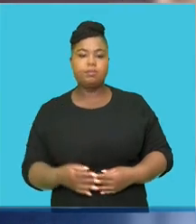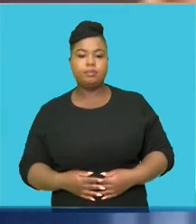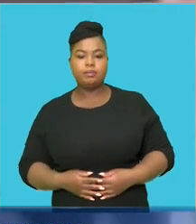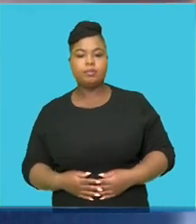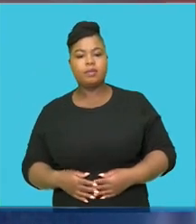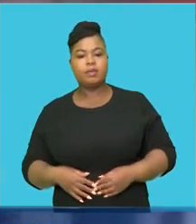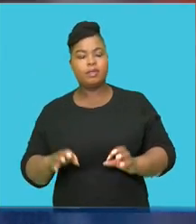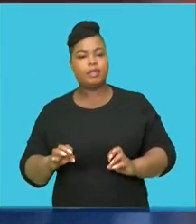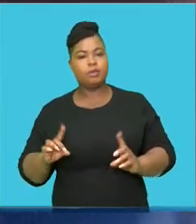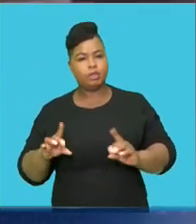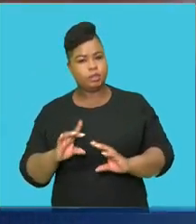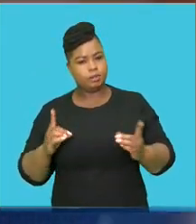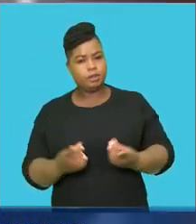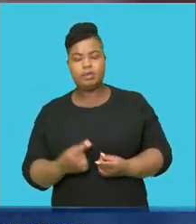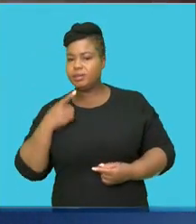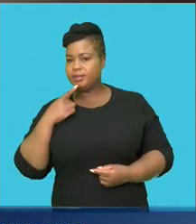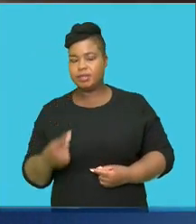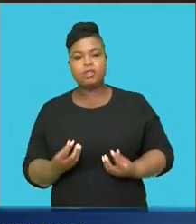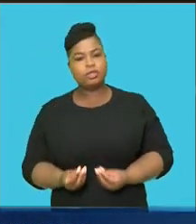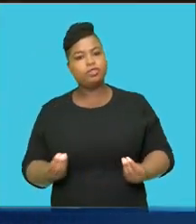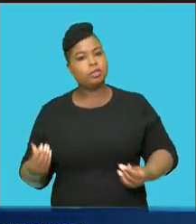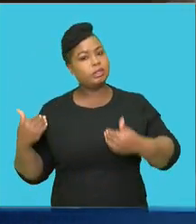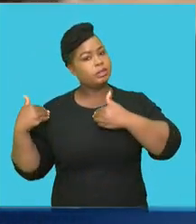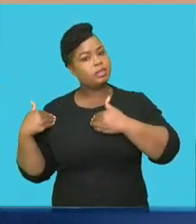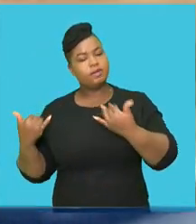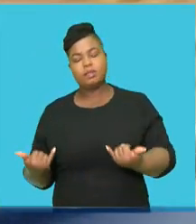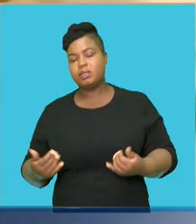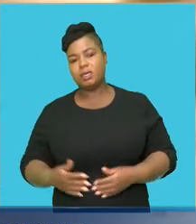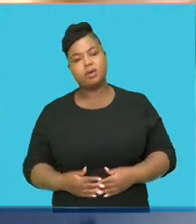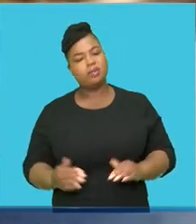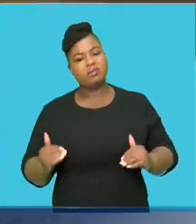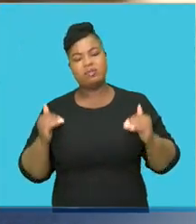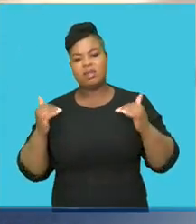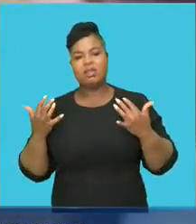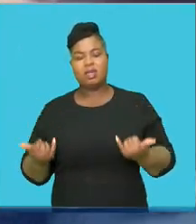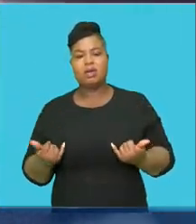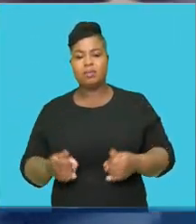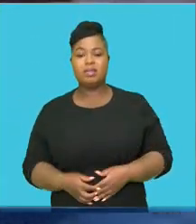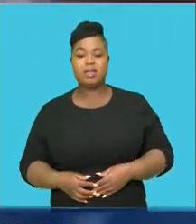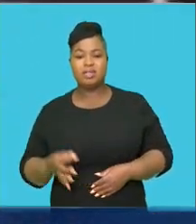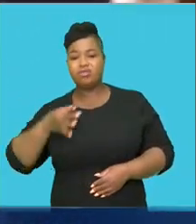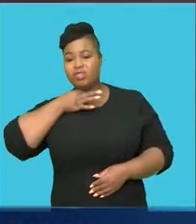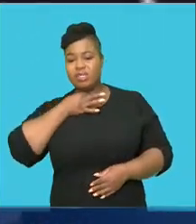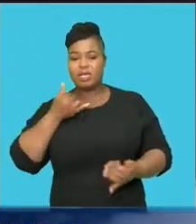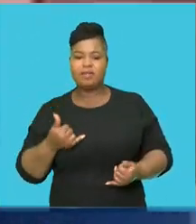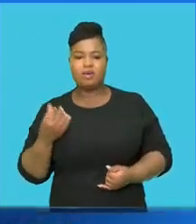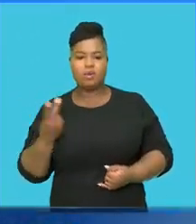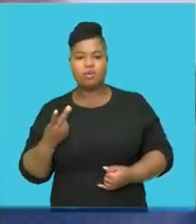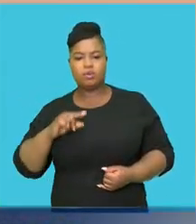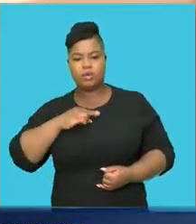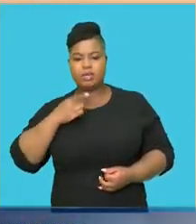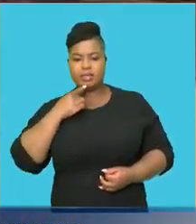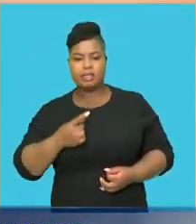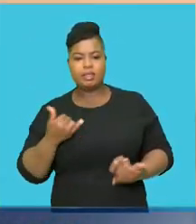mpundu liti ikandelo lukuseleko lwabandwa na sele limiselu kula mumlalemeko kwae ipela lukunika